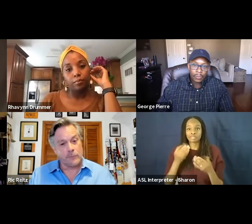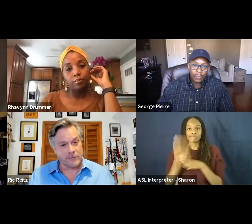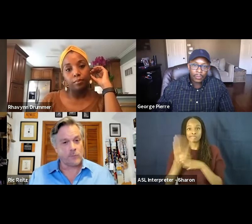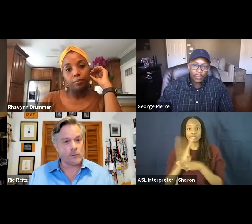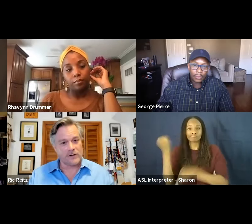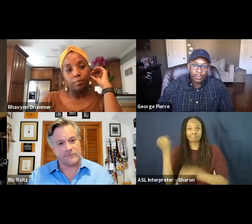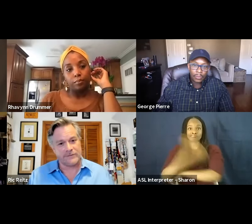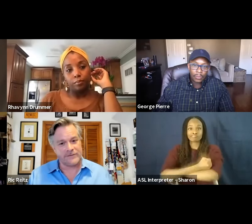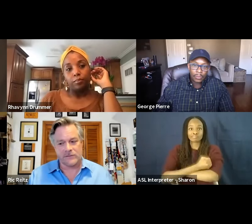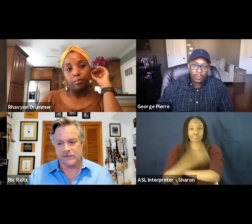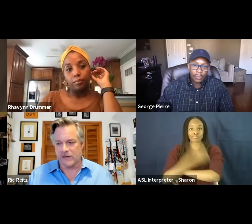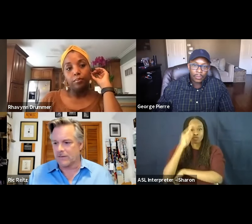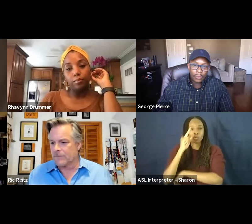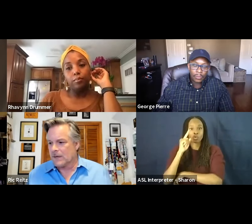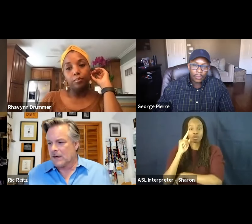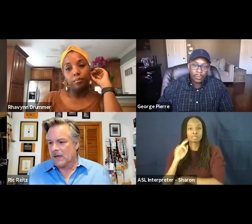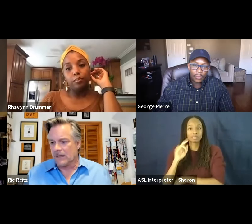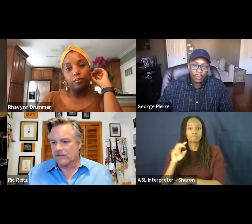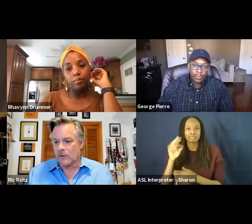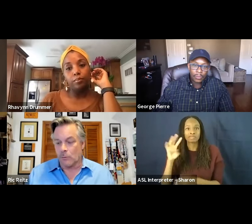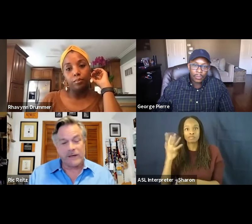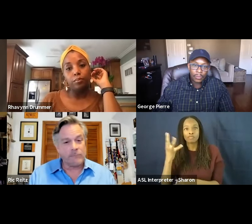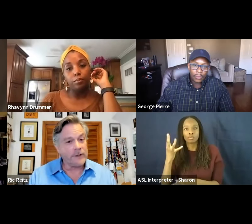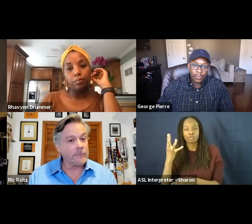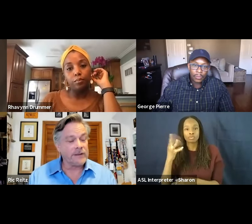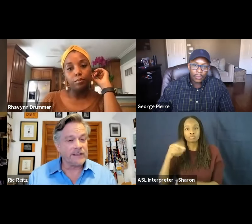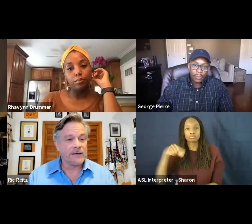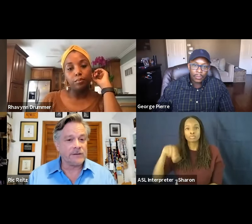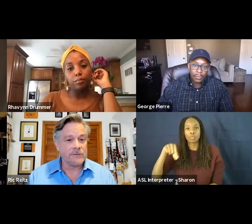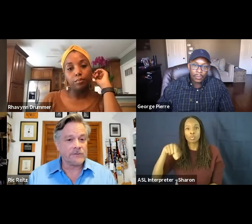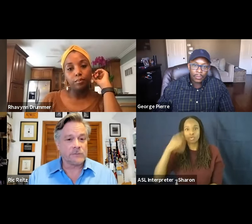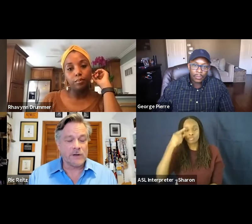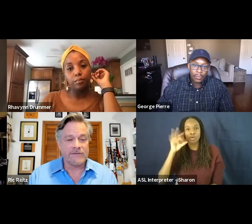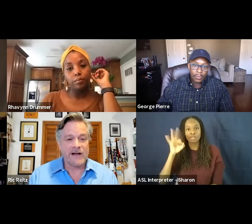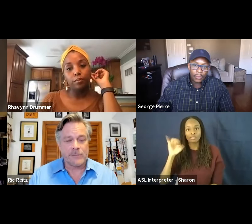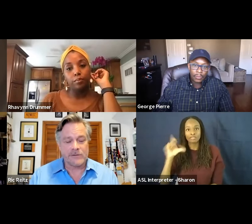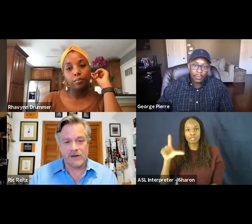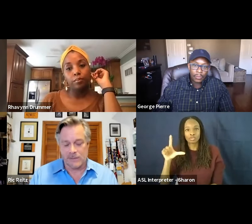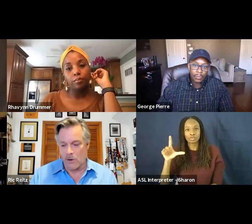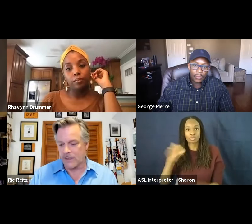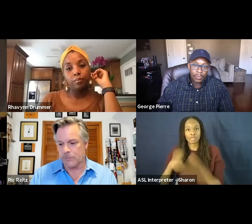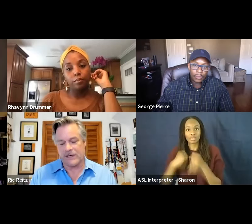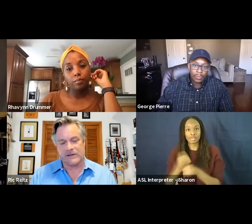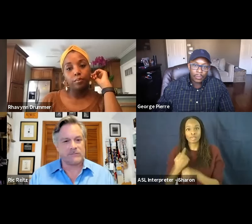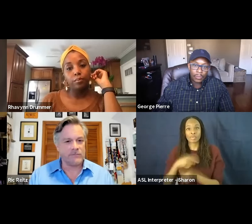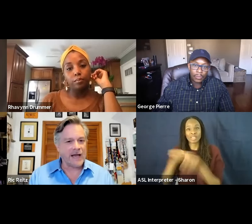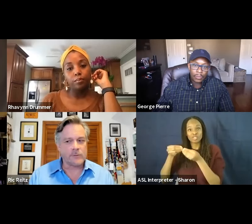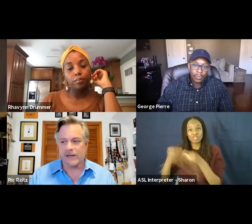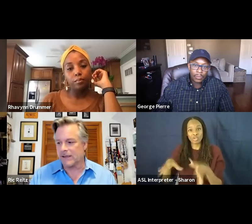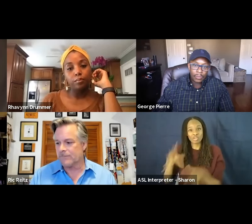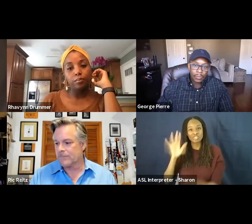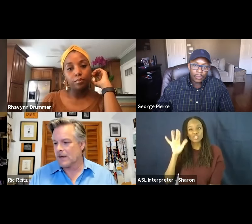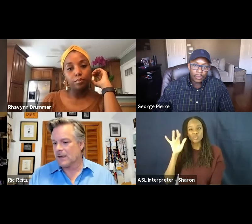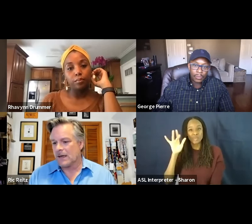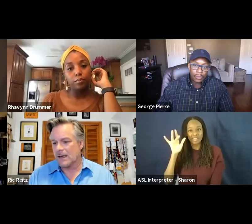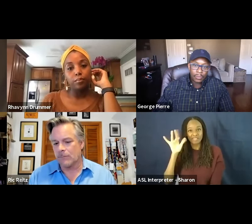the 4th quarter of the fiscal year. And so we really did lose 25% of the marketplace that